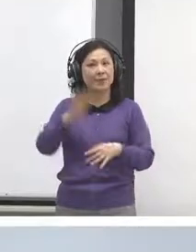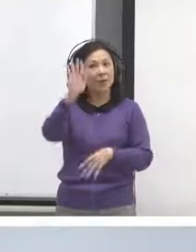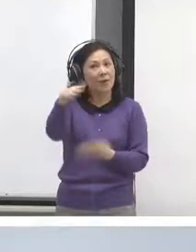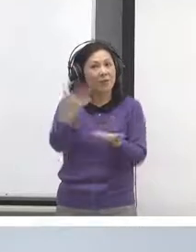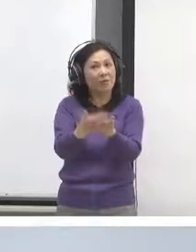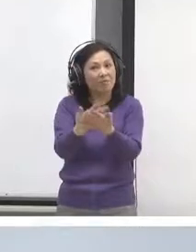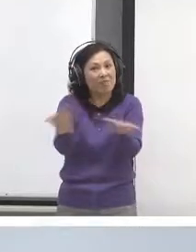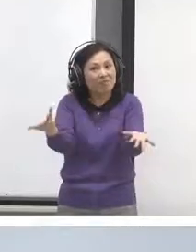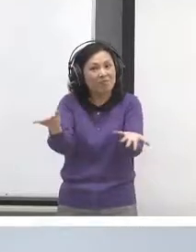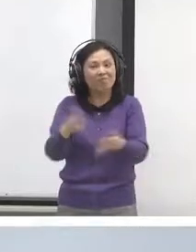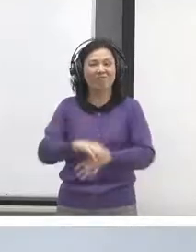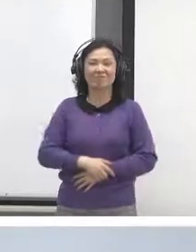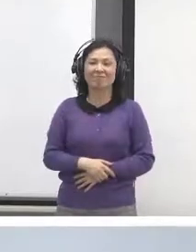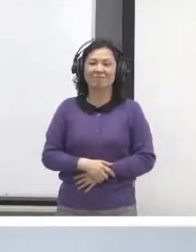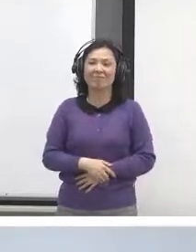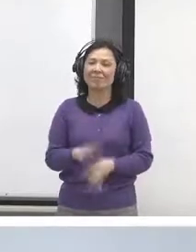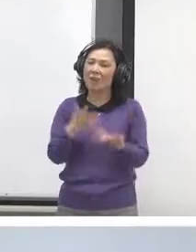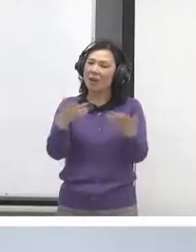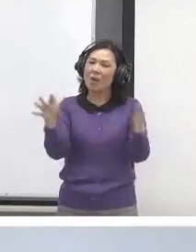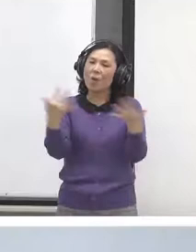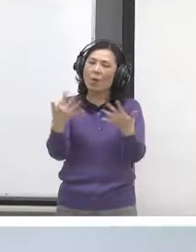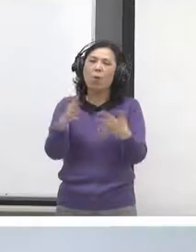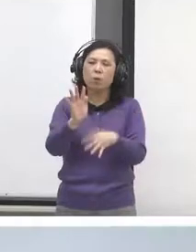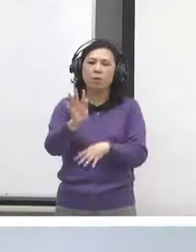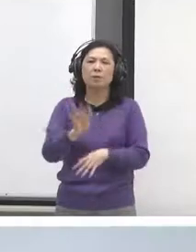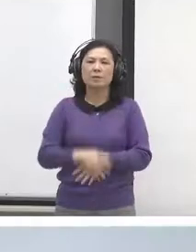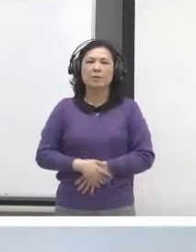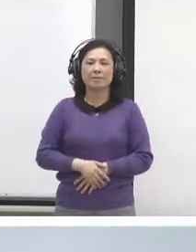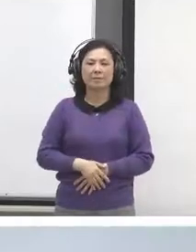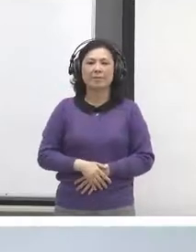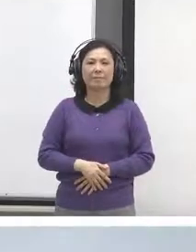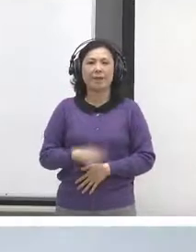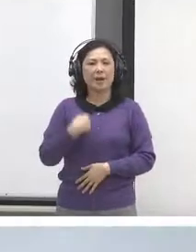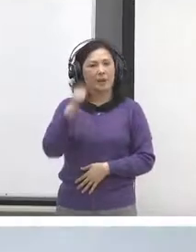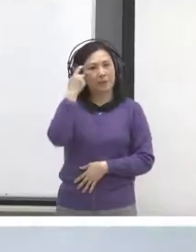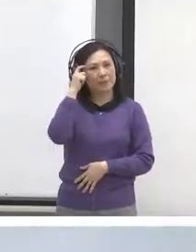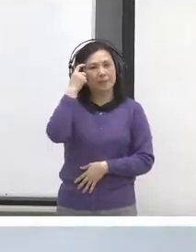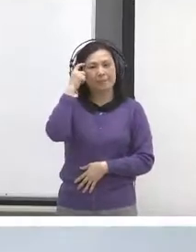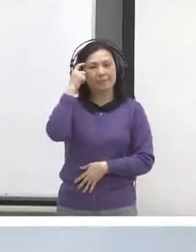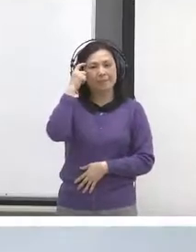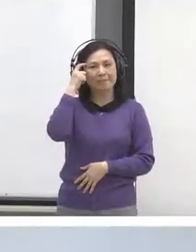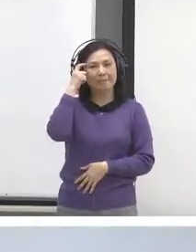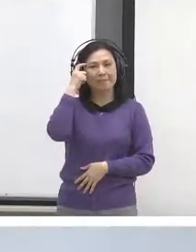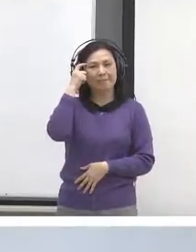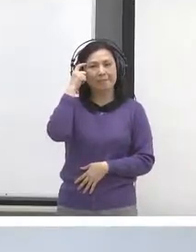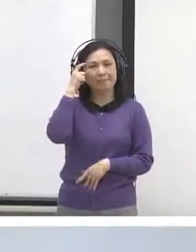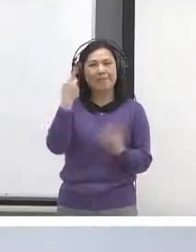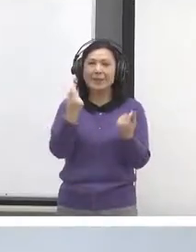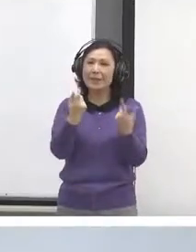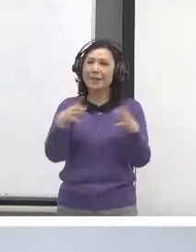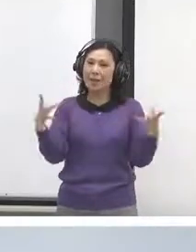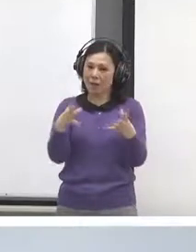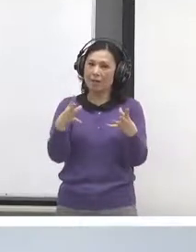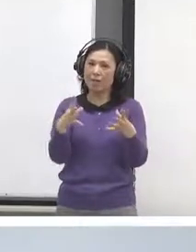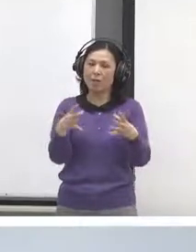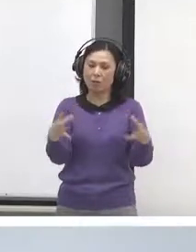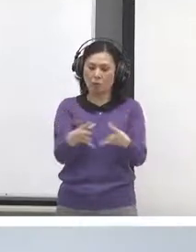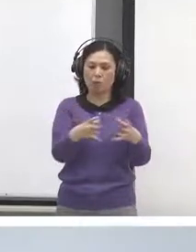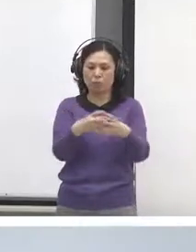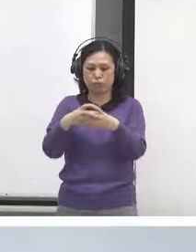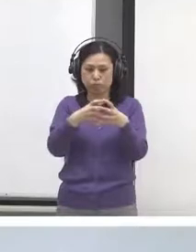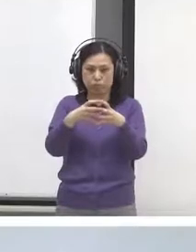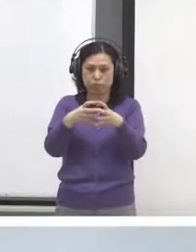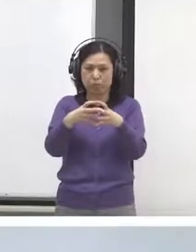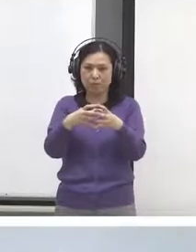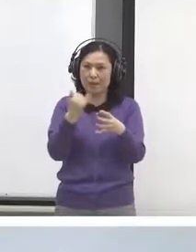We have lots of questions, but I think we've been able to, as a co-organizing team, consolidate them into five top thoughts that we think